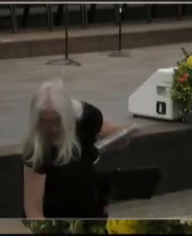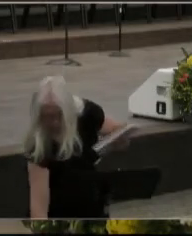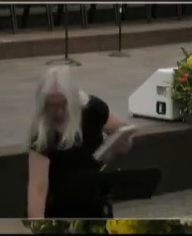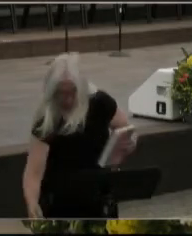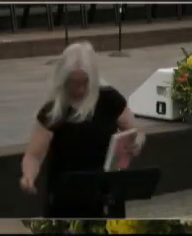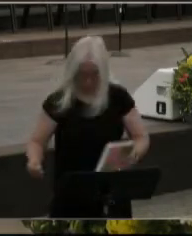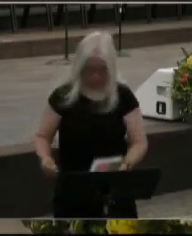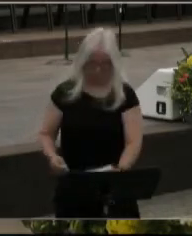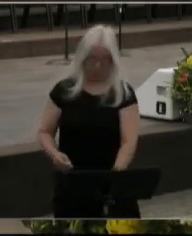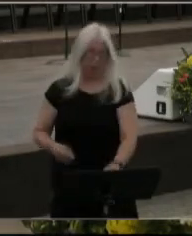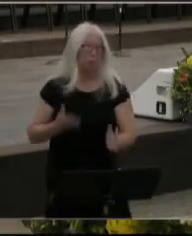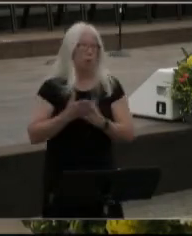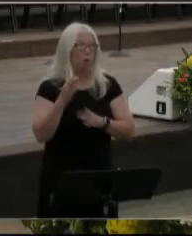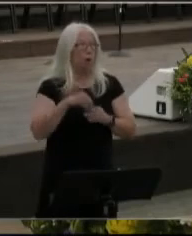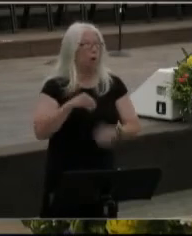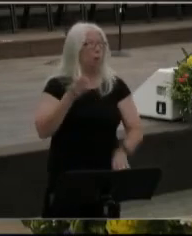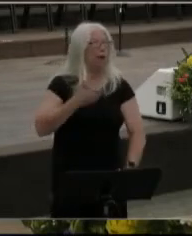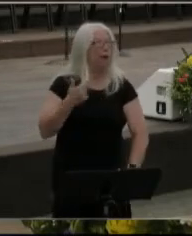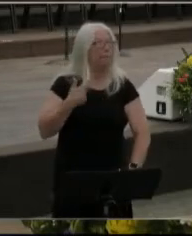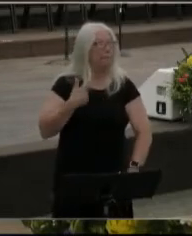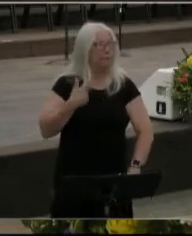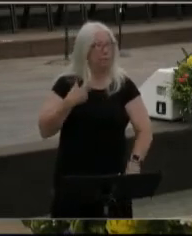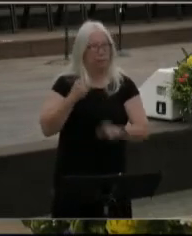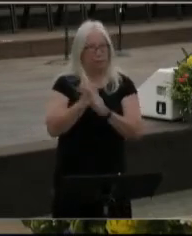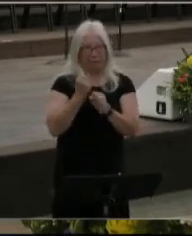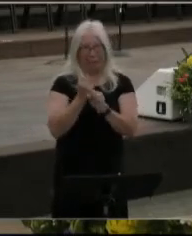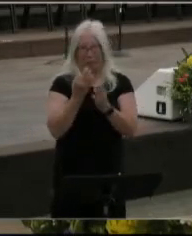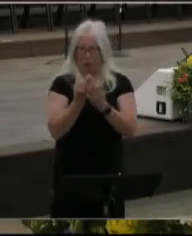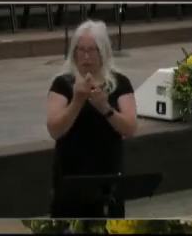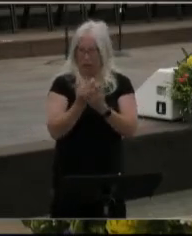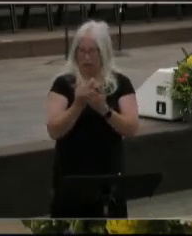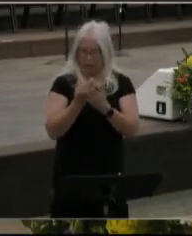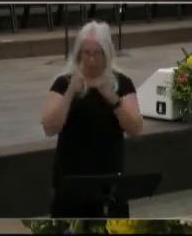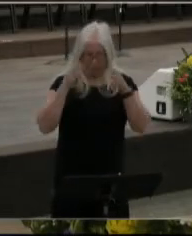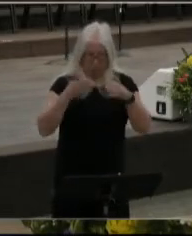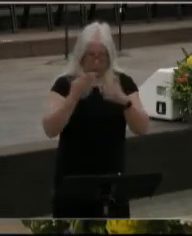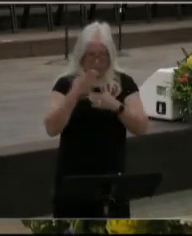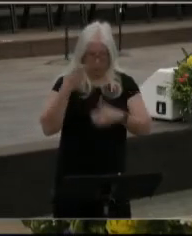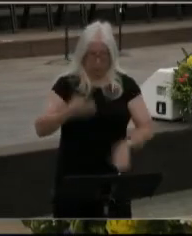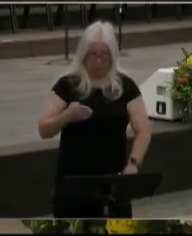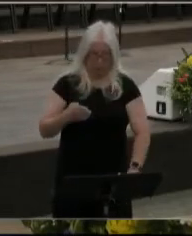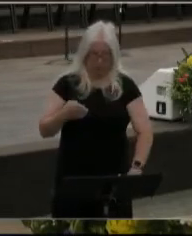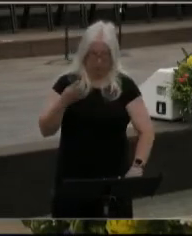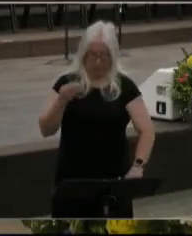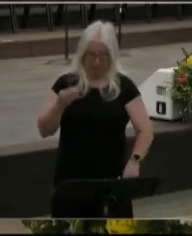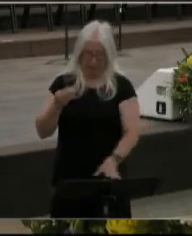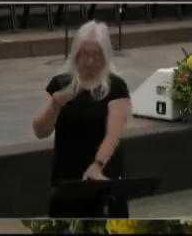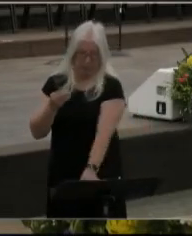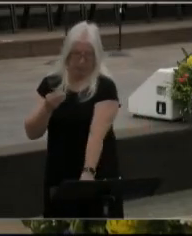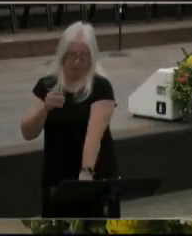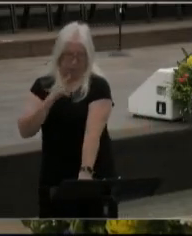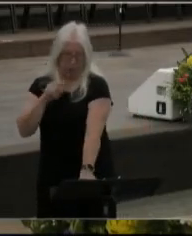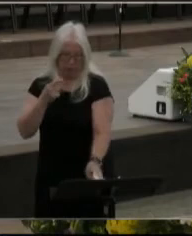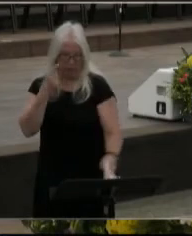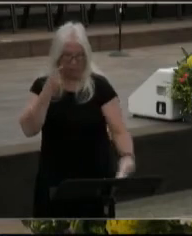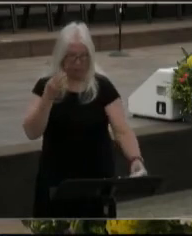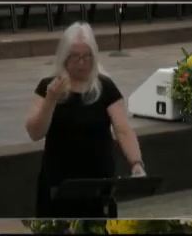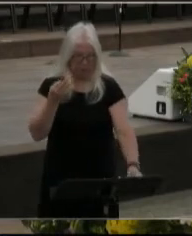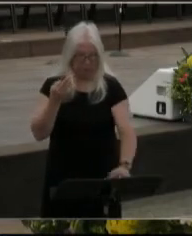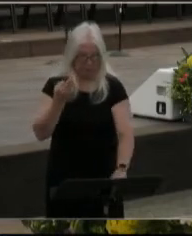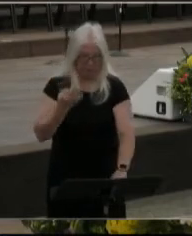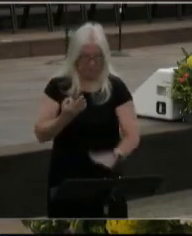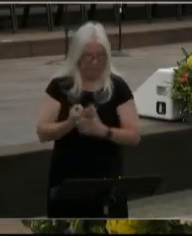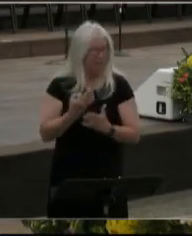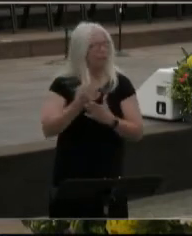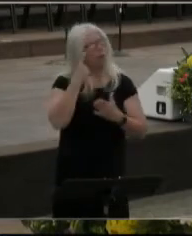But as we're going in, we're having this Making Change Financial Focus Weekend. And I started thinking about finances, and I